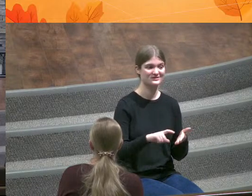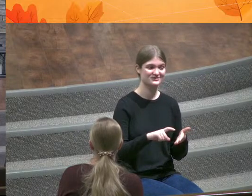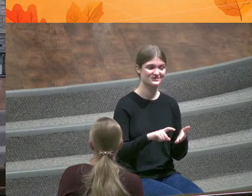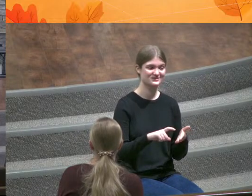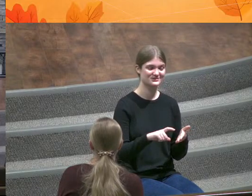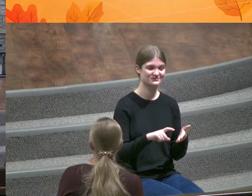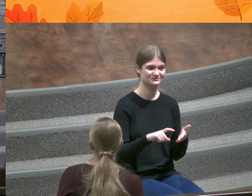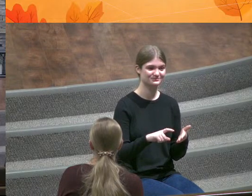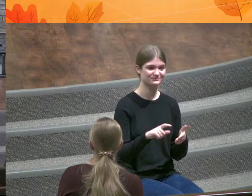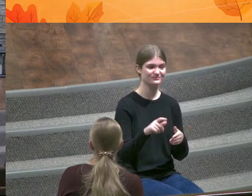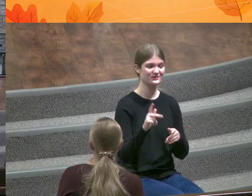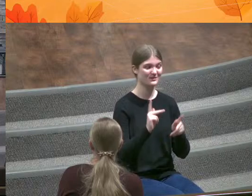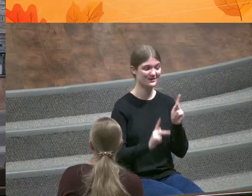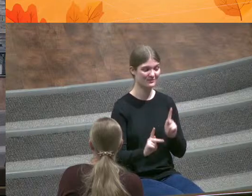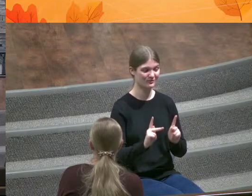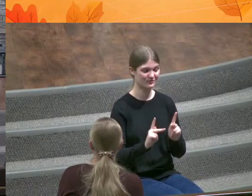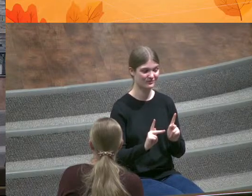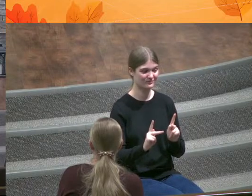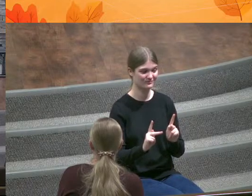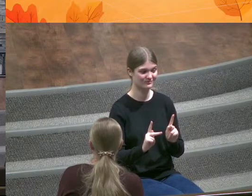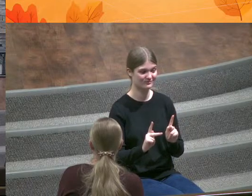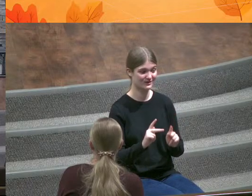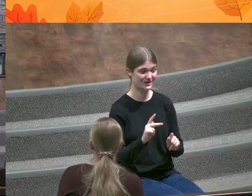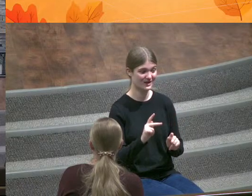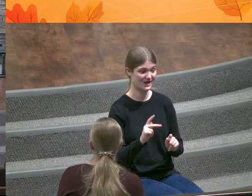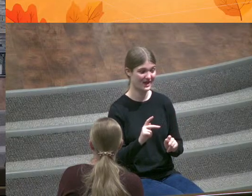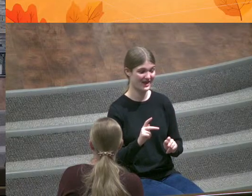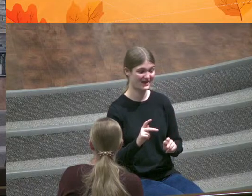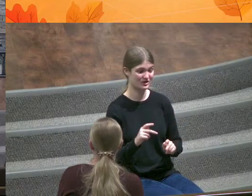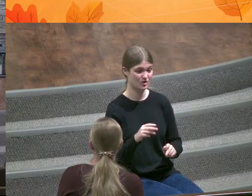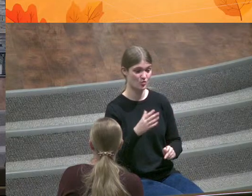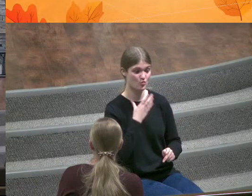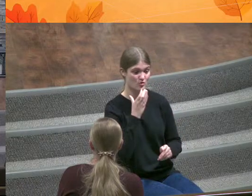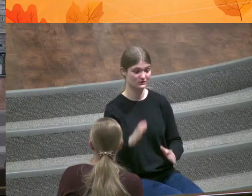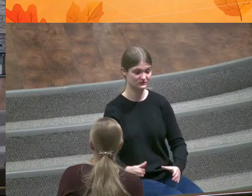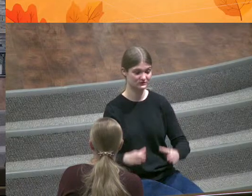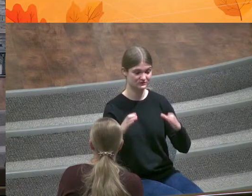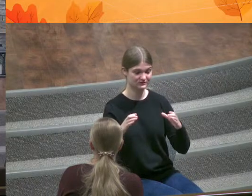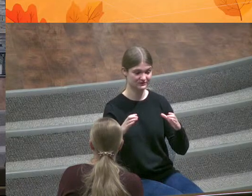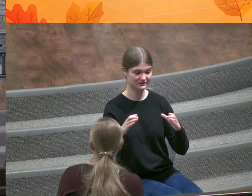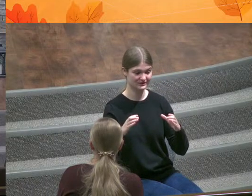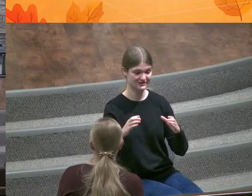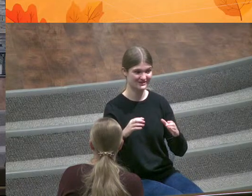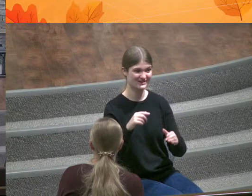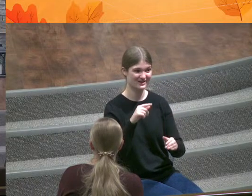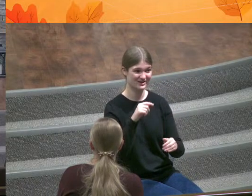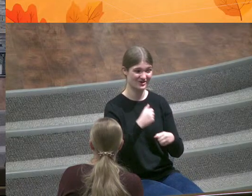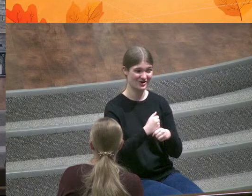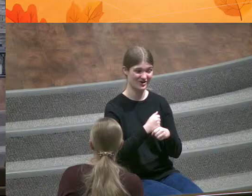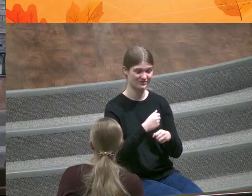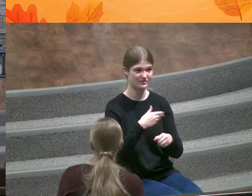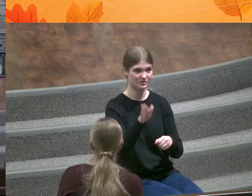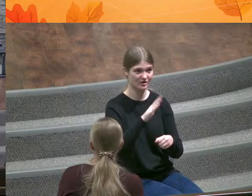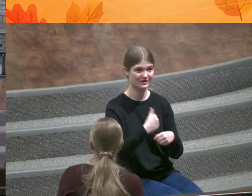Passages, people, and the thermal that God designed